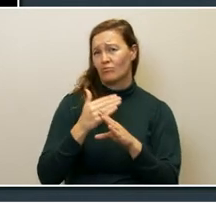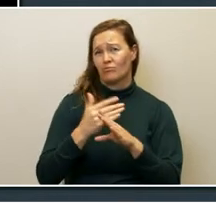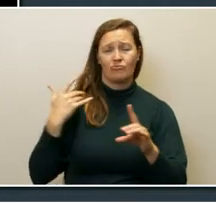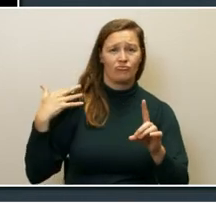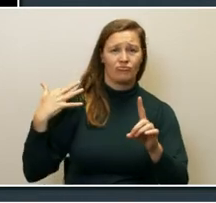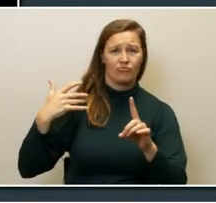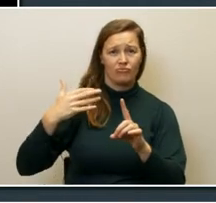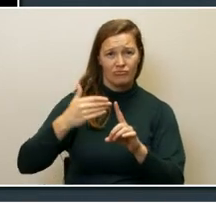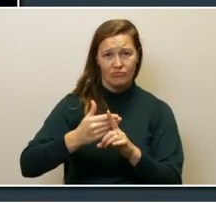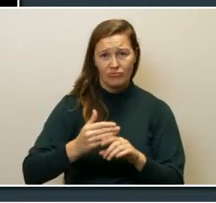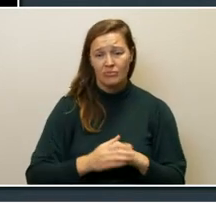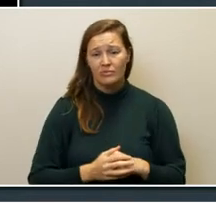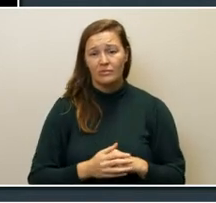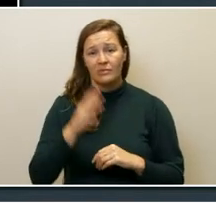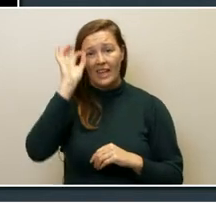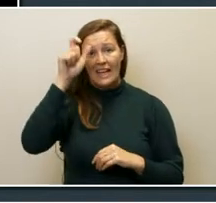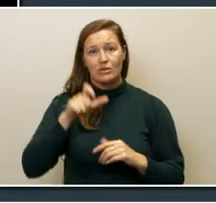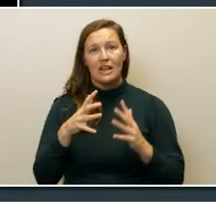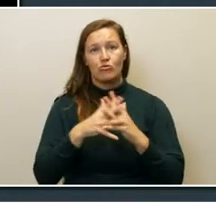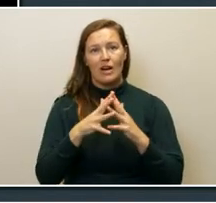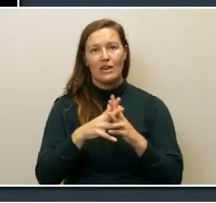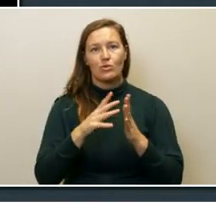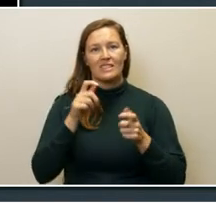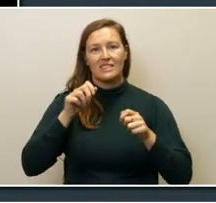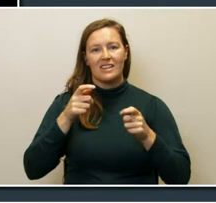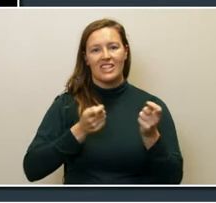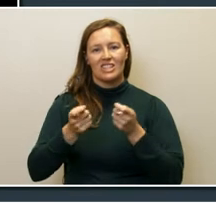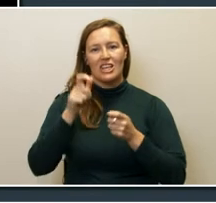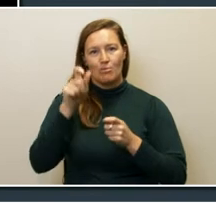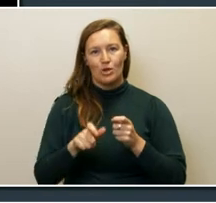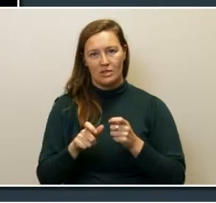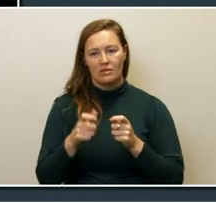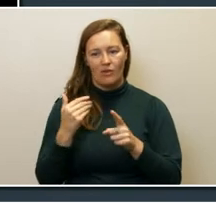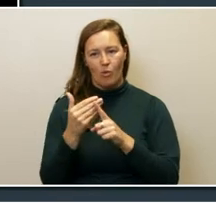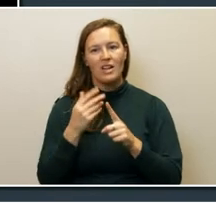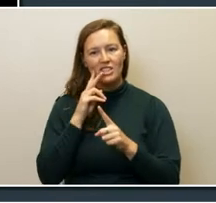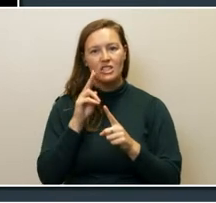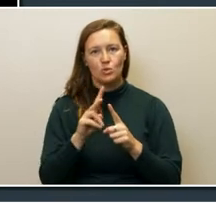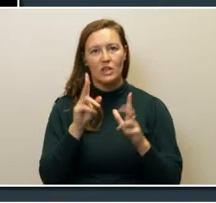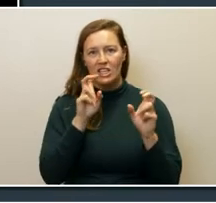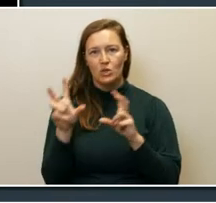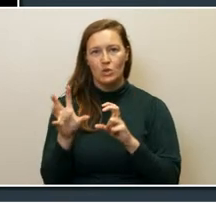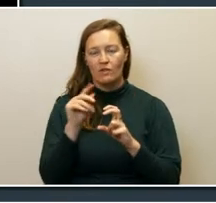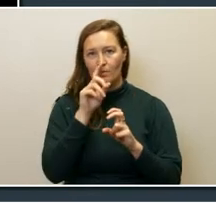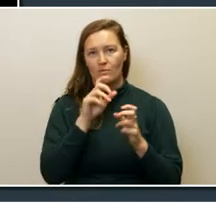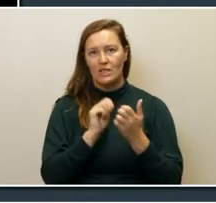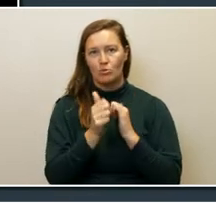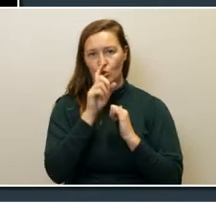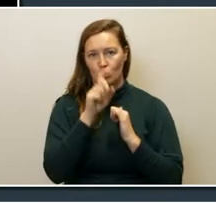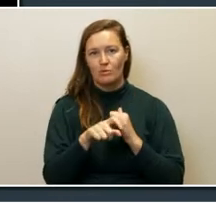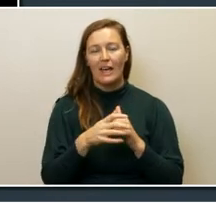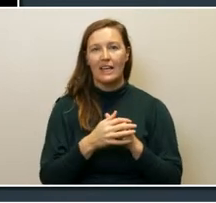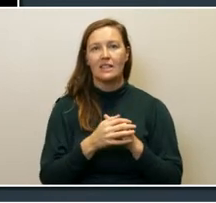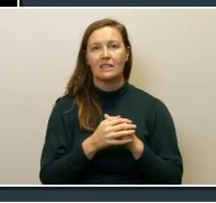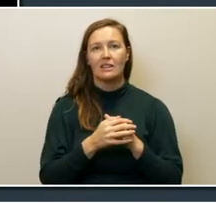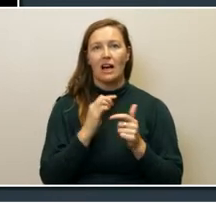making. Councillor Wright was chairman for a while, and she saw the issues Sports Hawke's Bay had raised